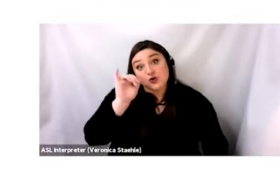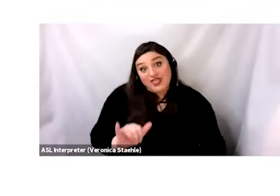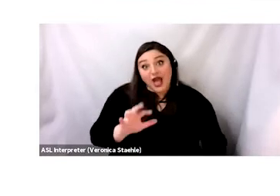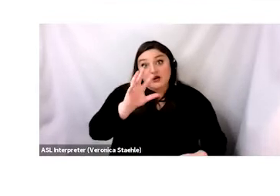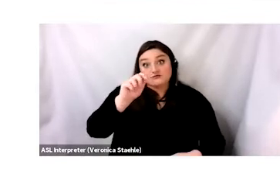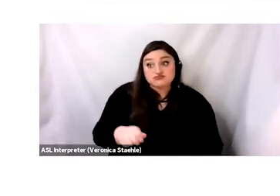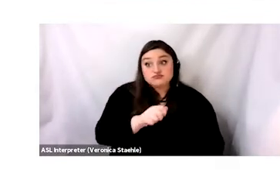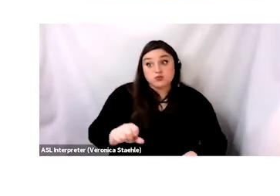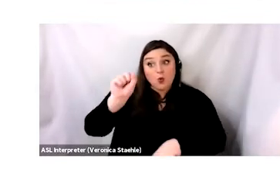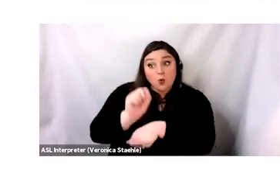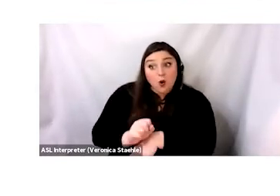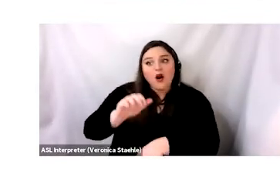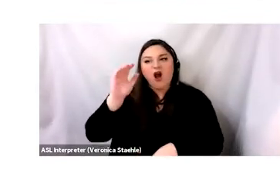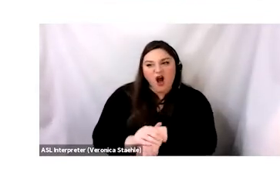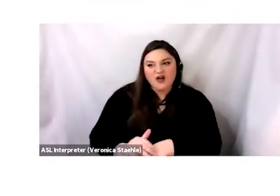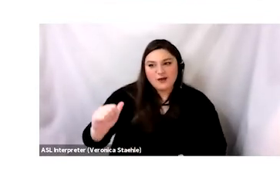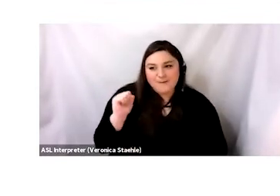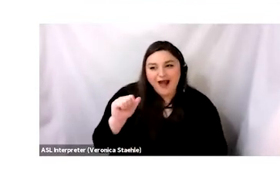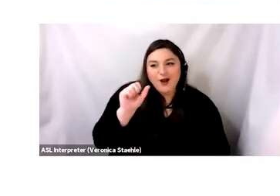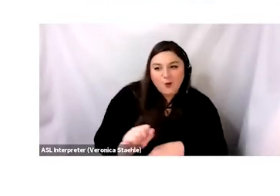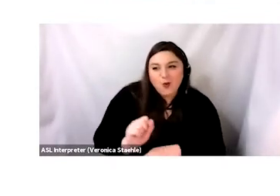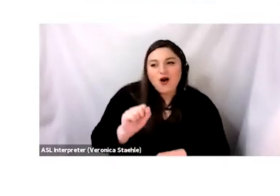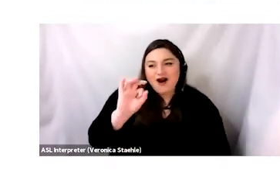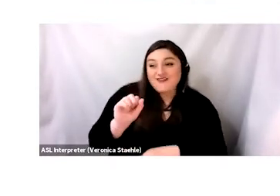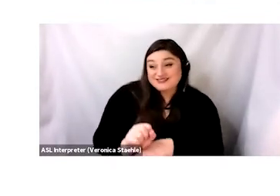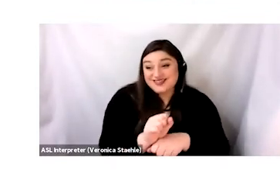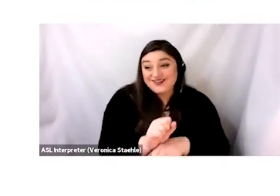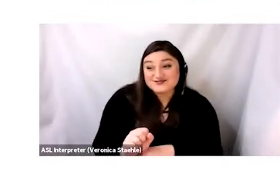US economy ascended to the world.